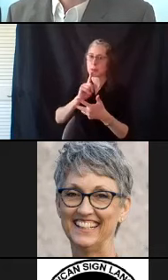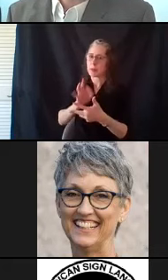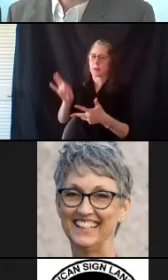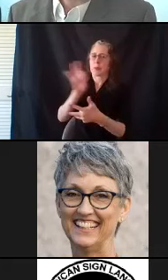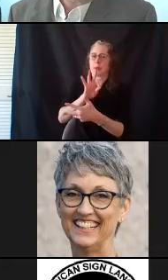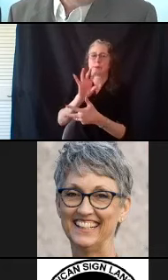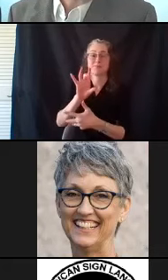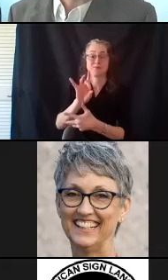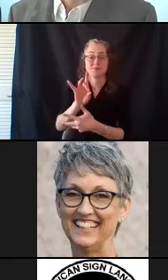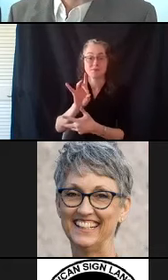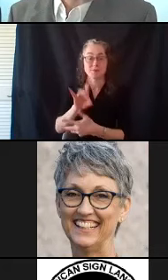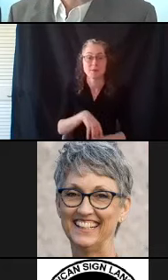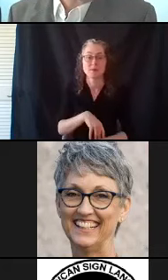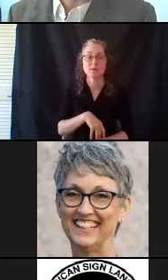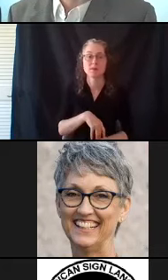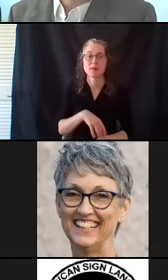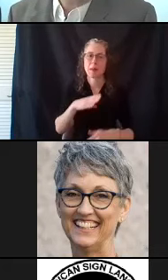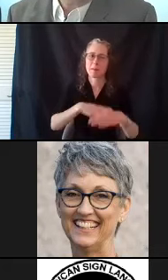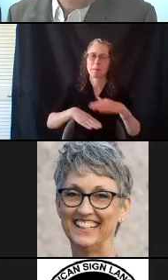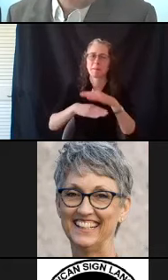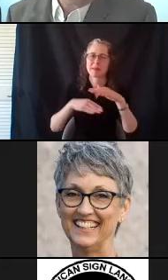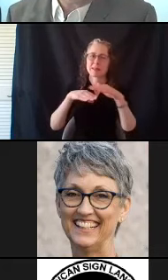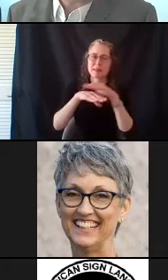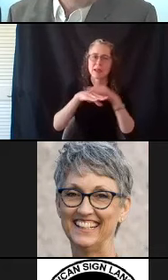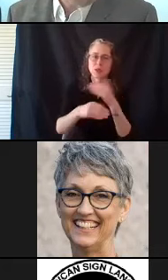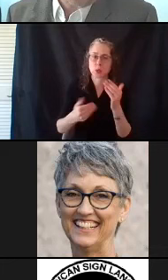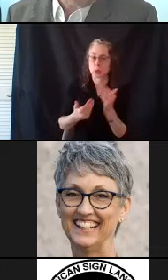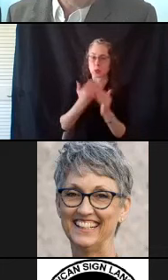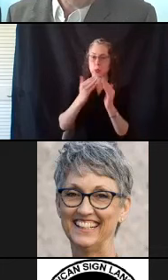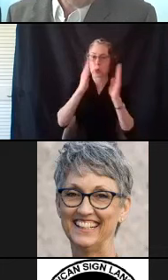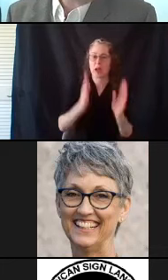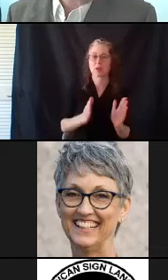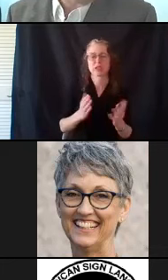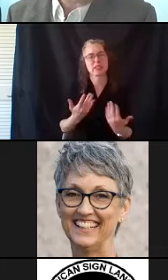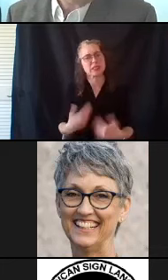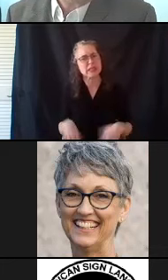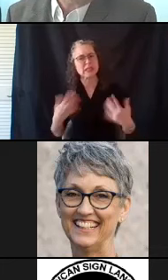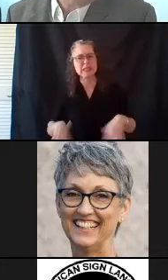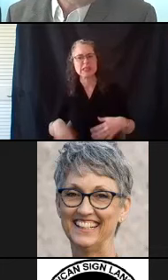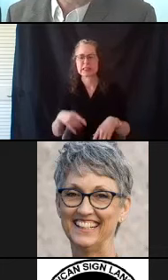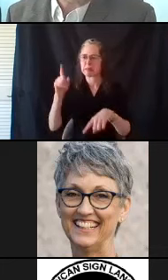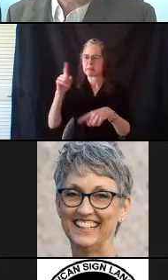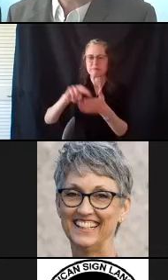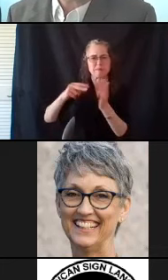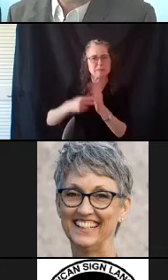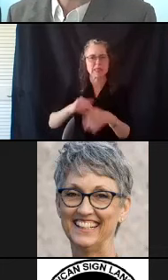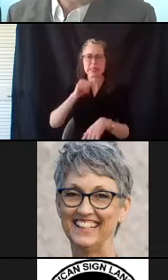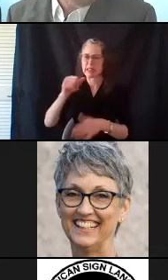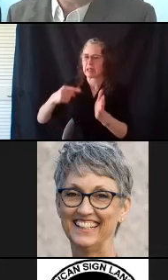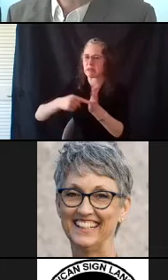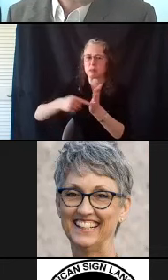8, basic access on new houses undermines affordability. Okay, if you're going to do all this and you're going to